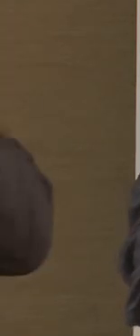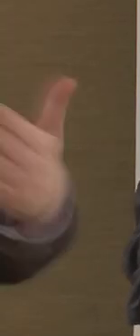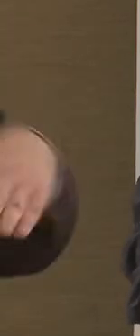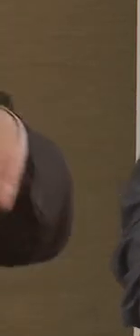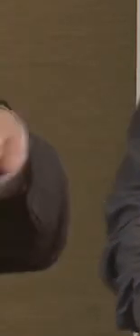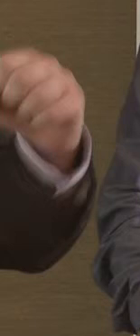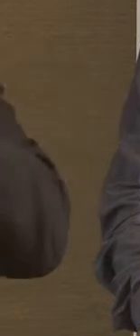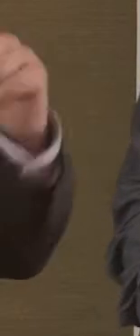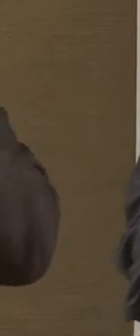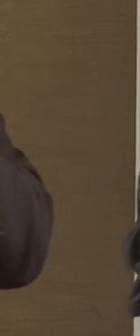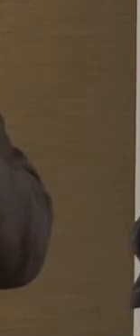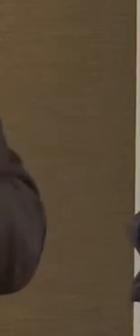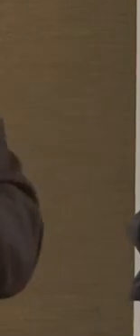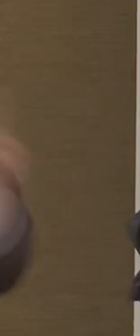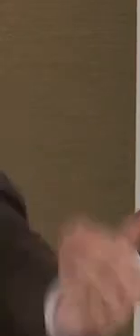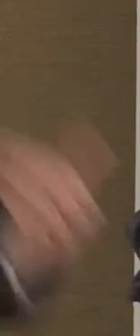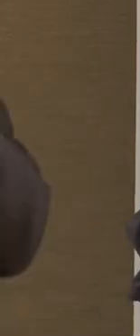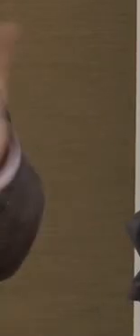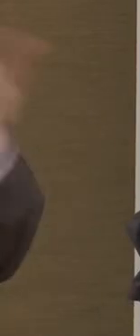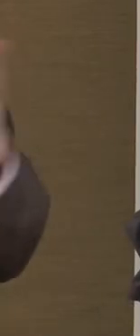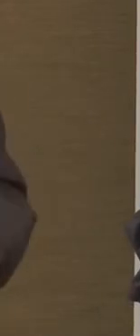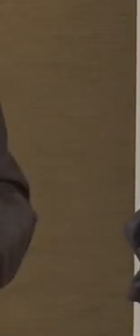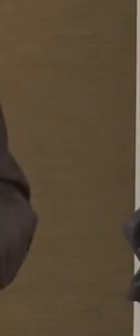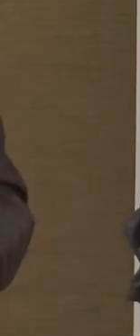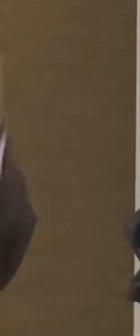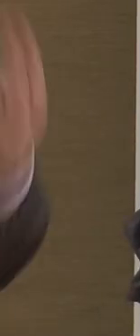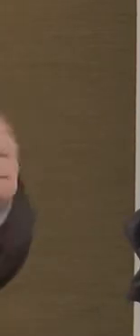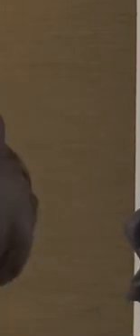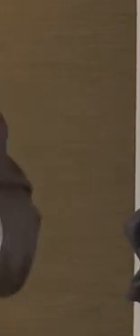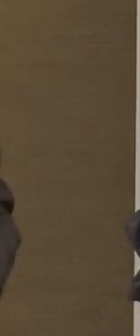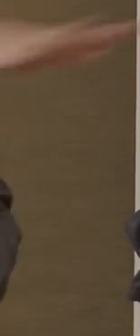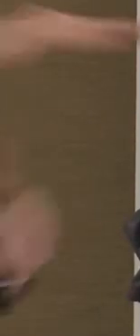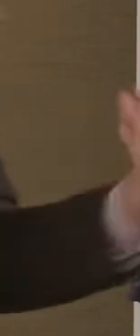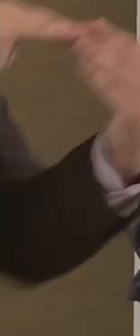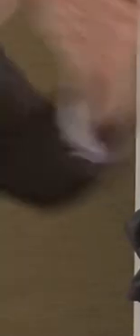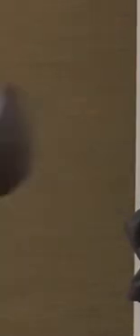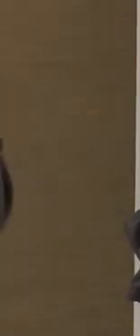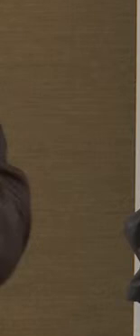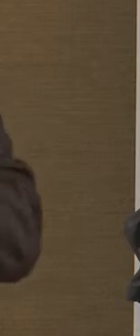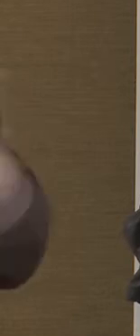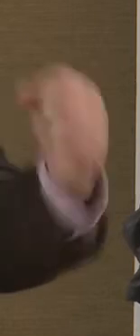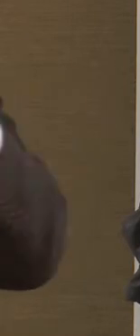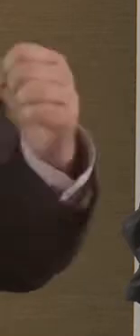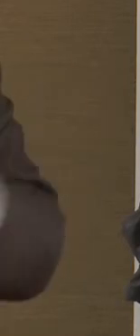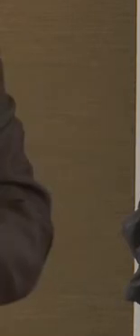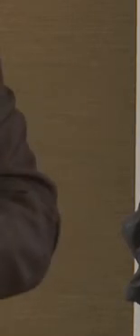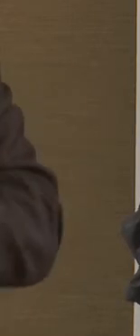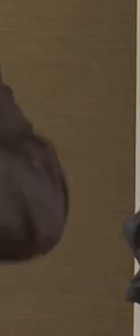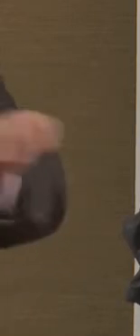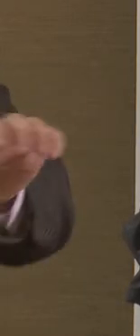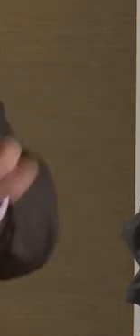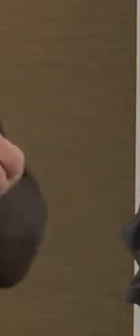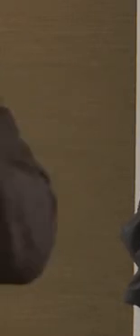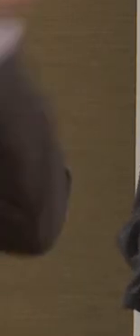that meet the needs of all citizens. And hopefully this conference will give us some thoughts on